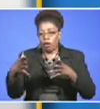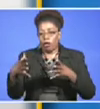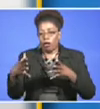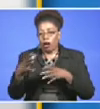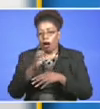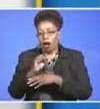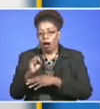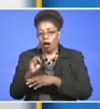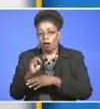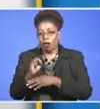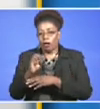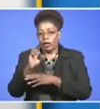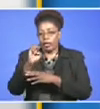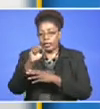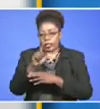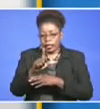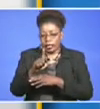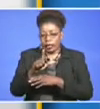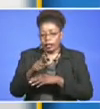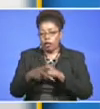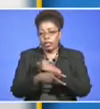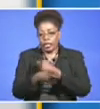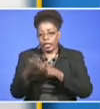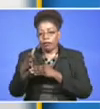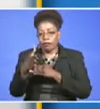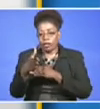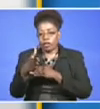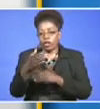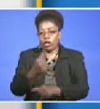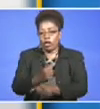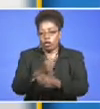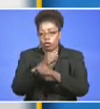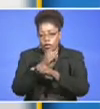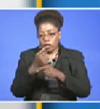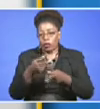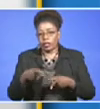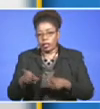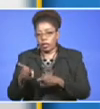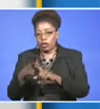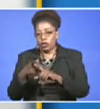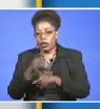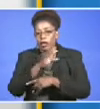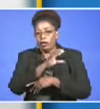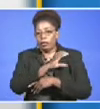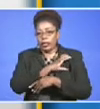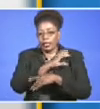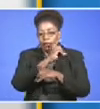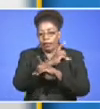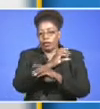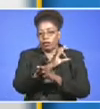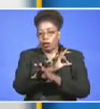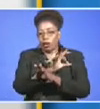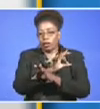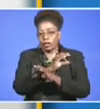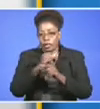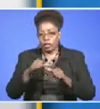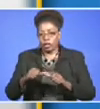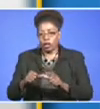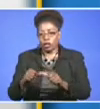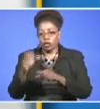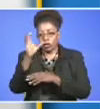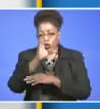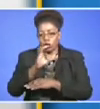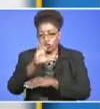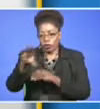sealed fish. The Dominicans were taken into custody and were handed over to police. Defense Force officers continued to search